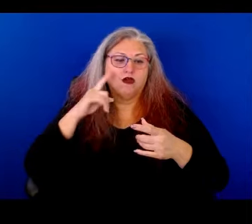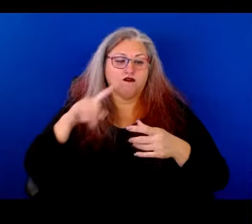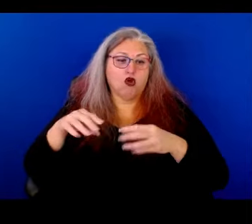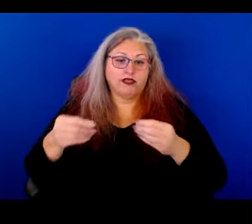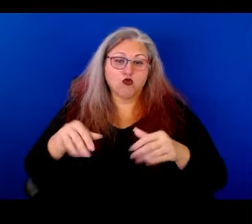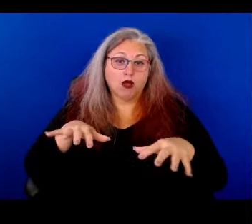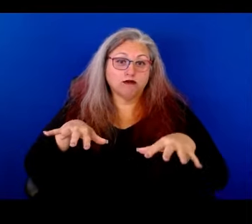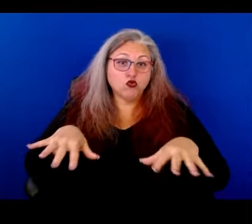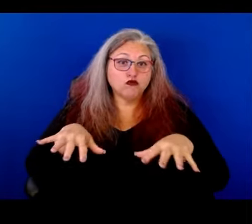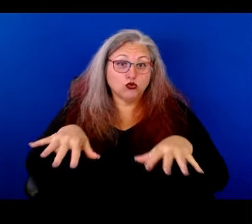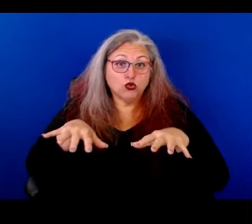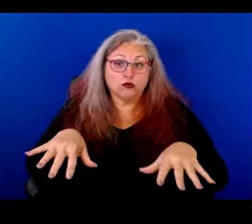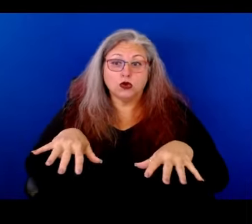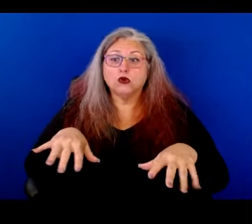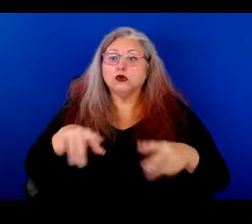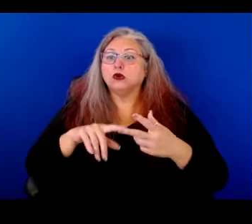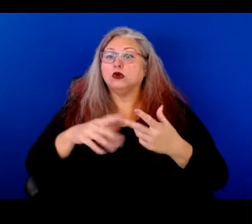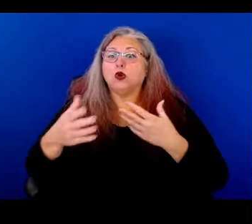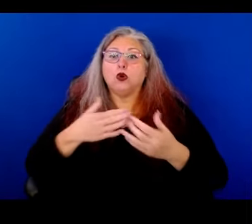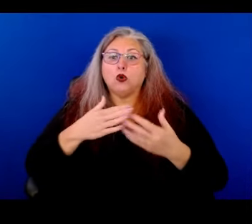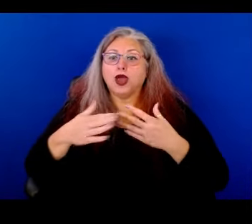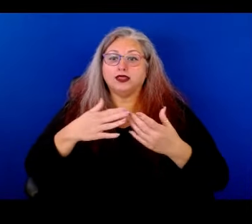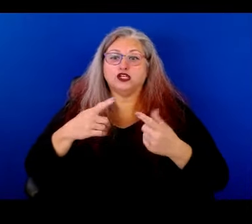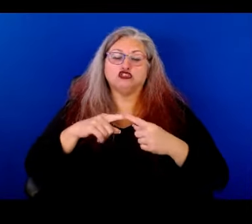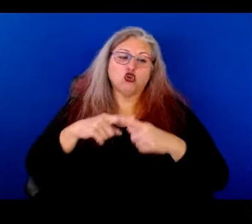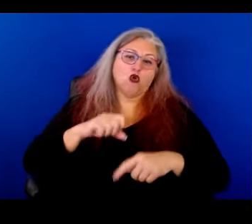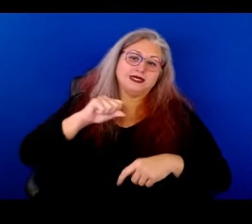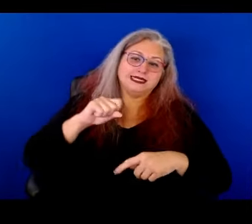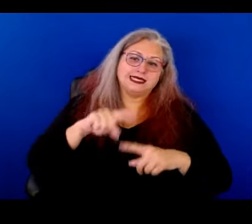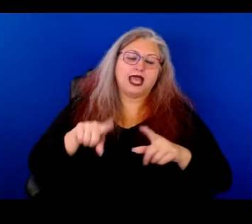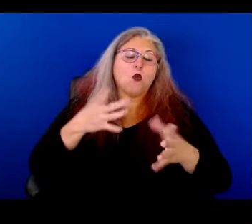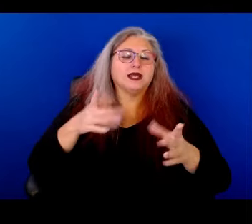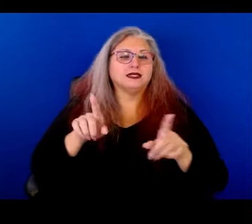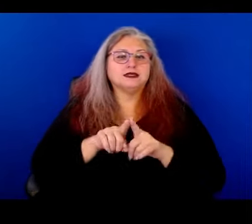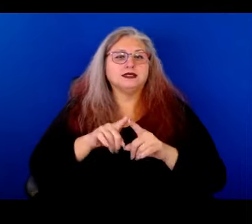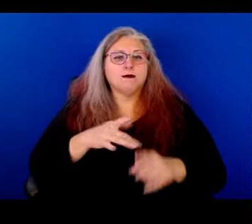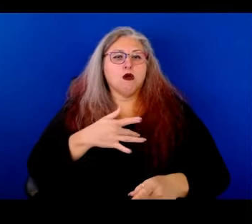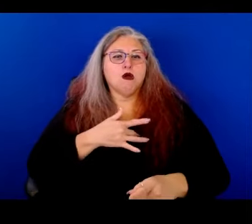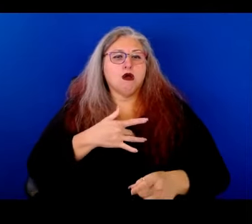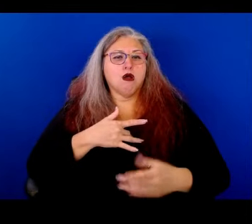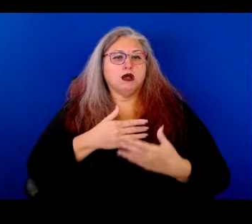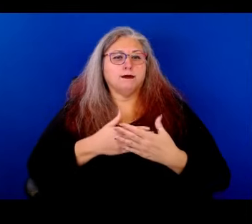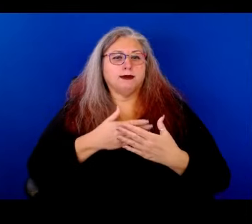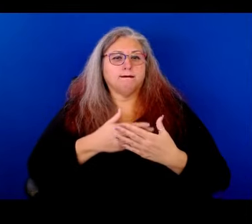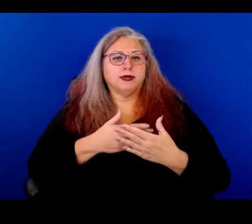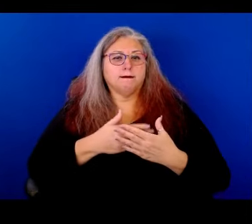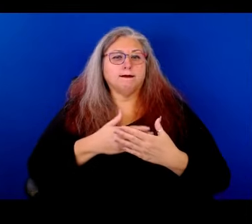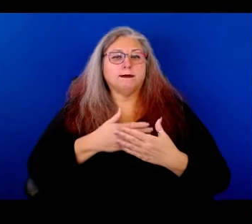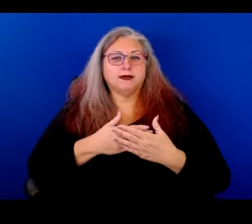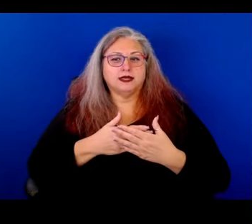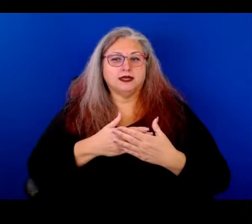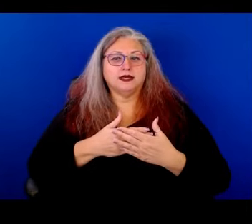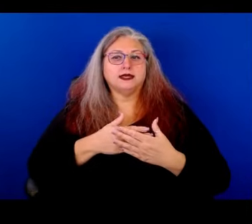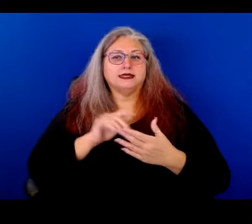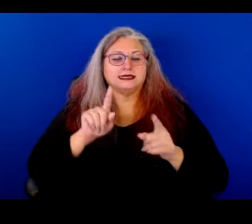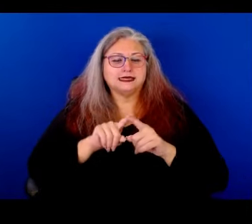to move the ground, whether it was to resist. They had that same heartbeat, that